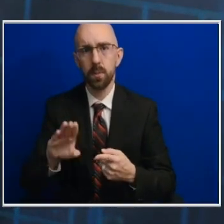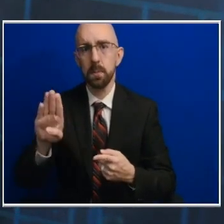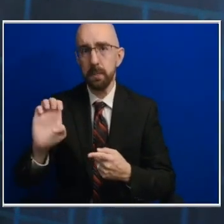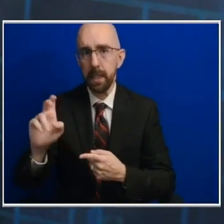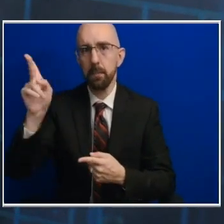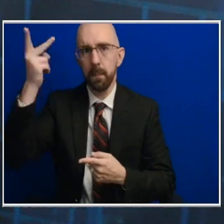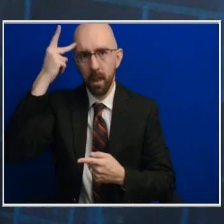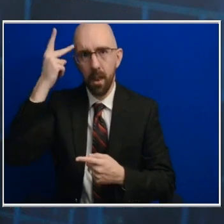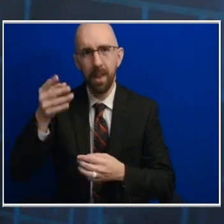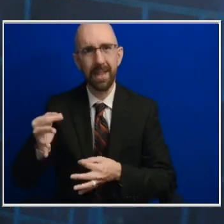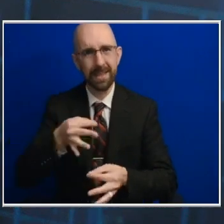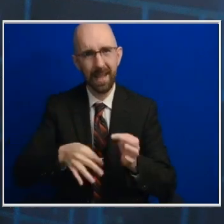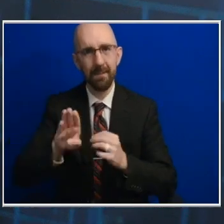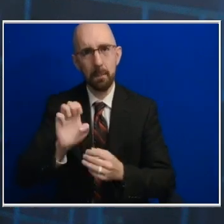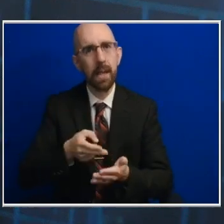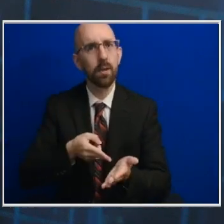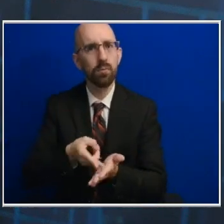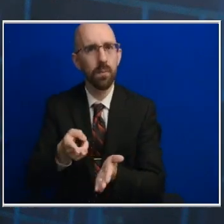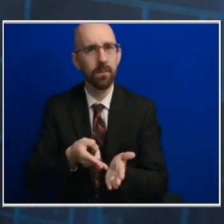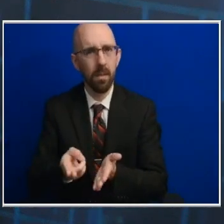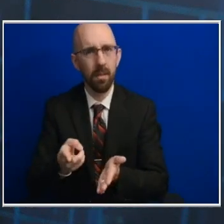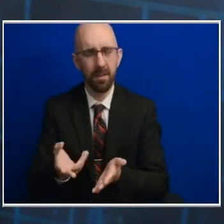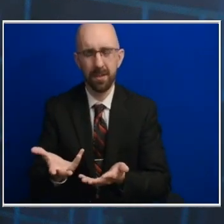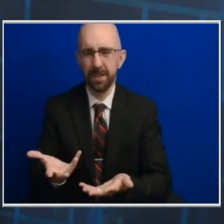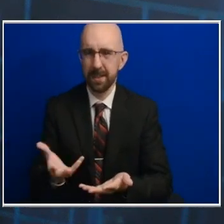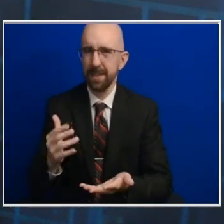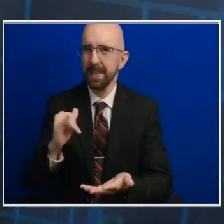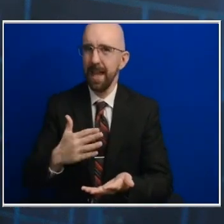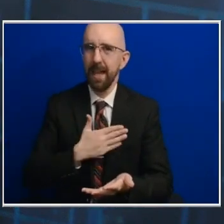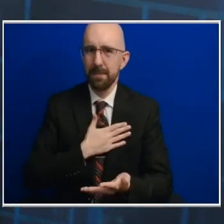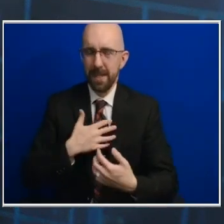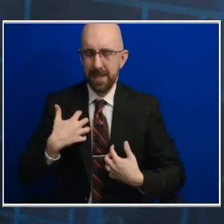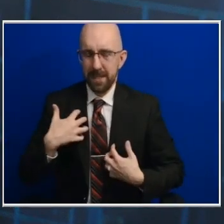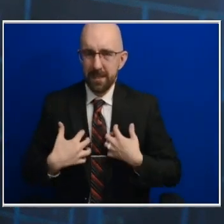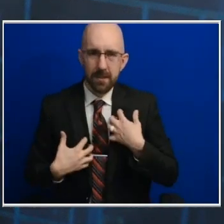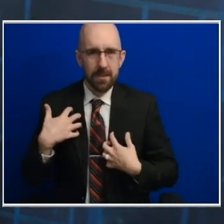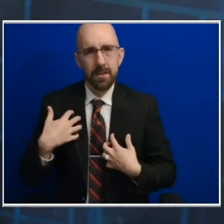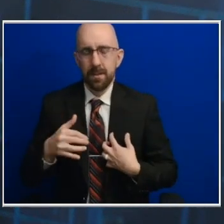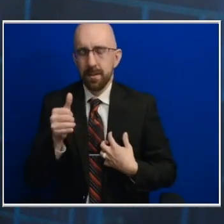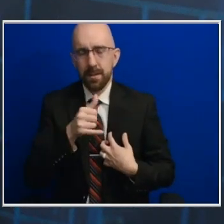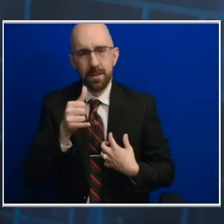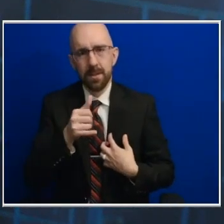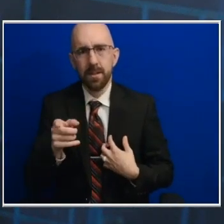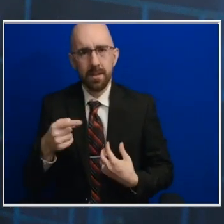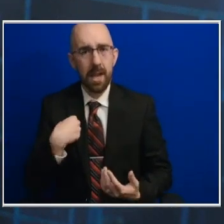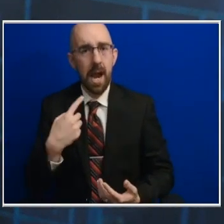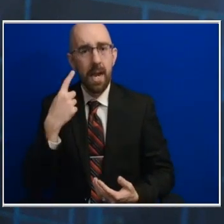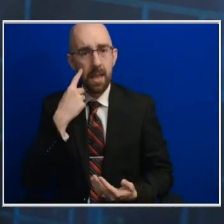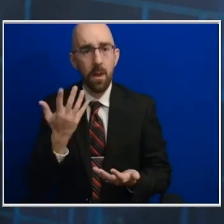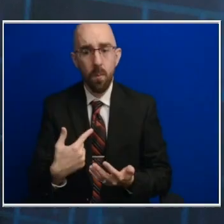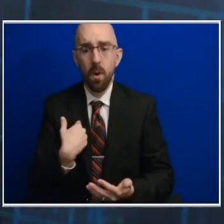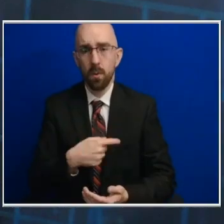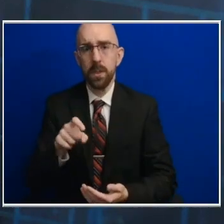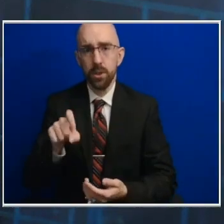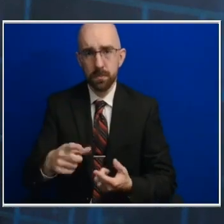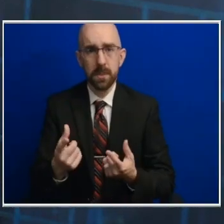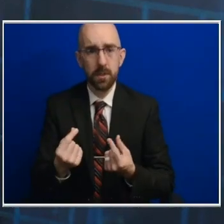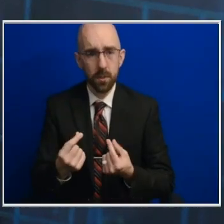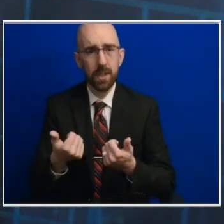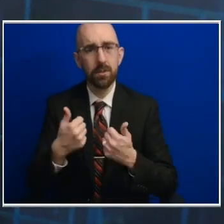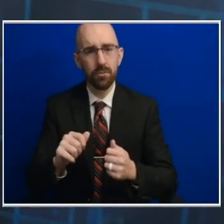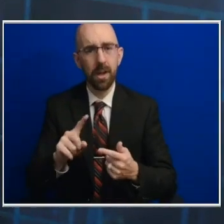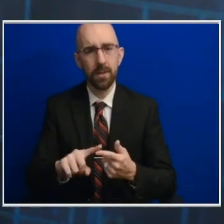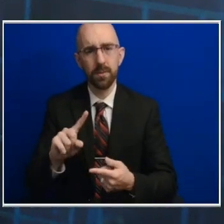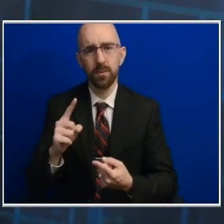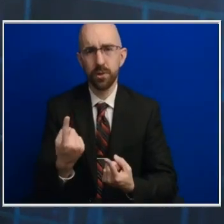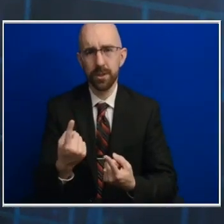to being truthful. And that I struggle with. And I think that what we need to do is try to just talk about